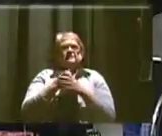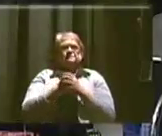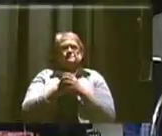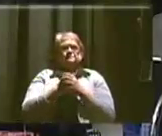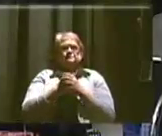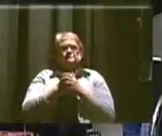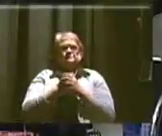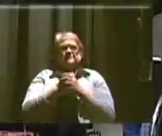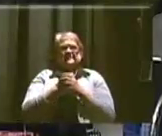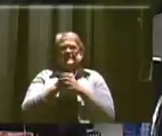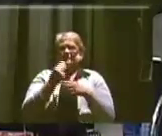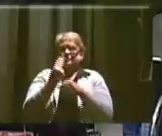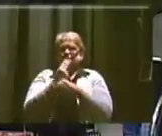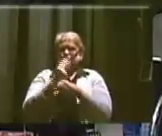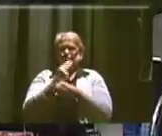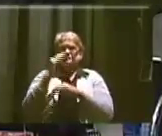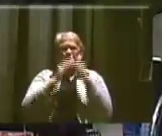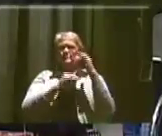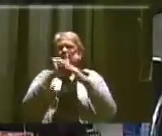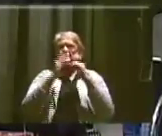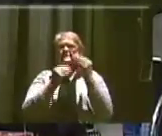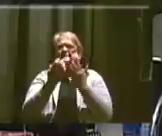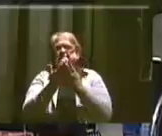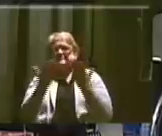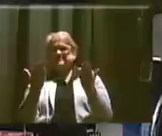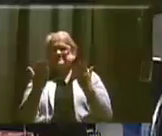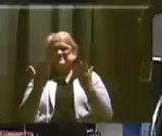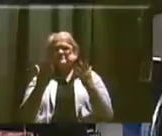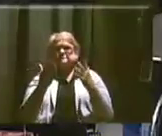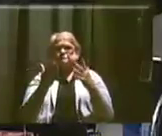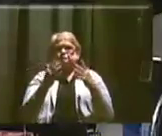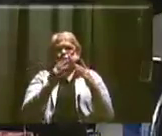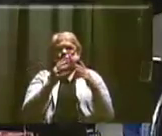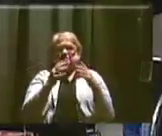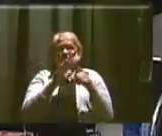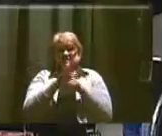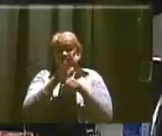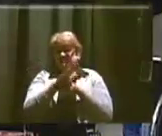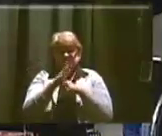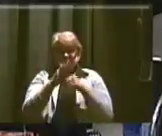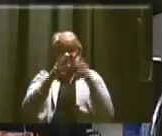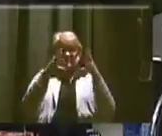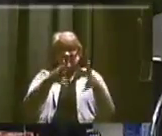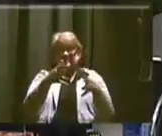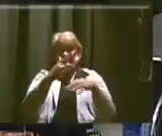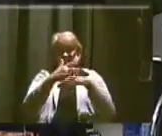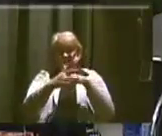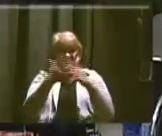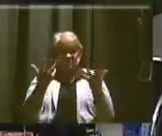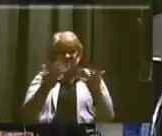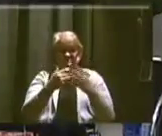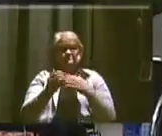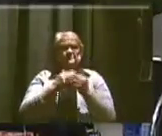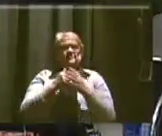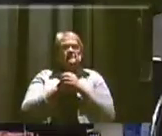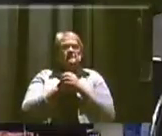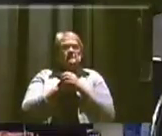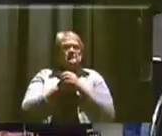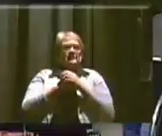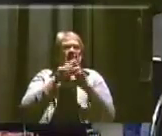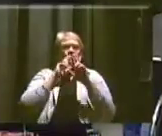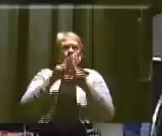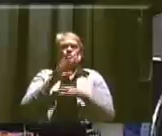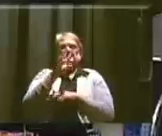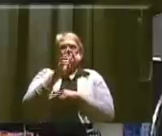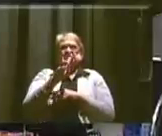Dr. Razor at the meeting at Valley about, I look forward to the report on 6 administrative office buildings